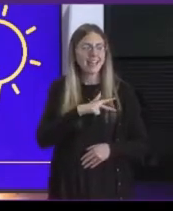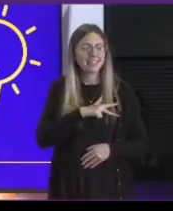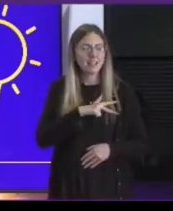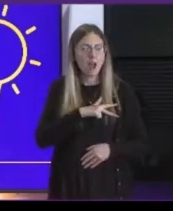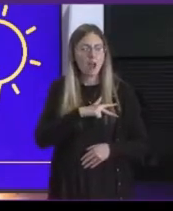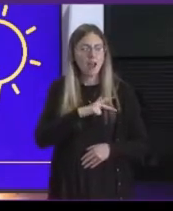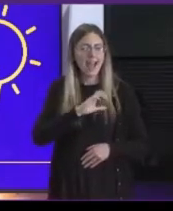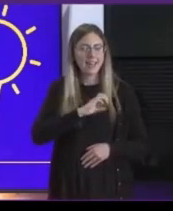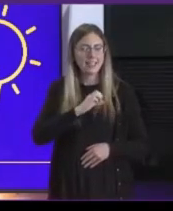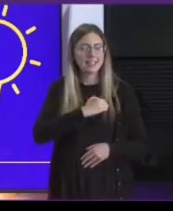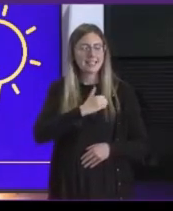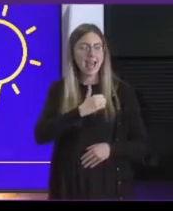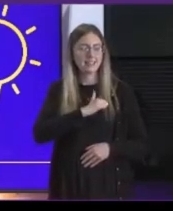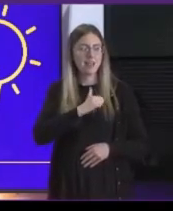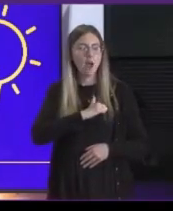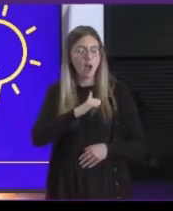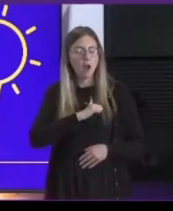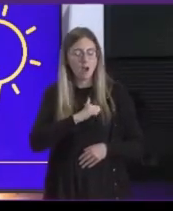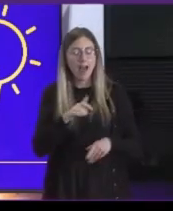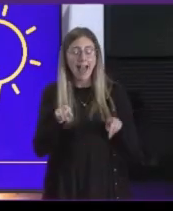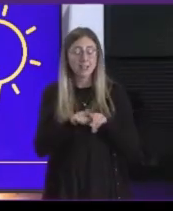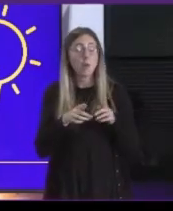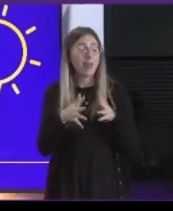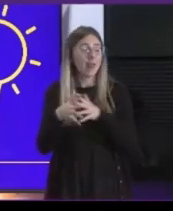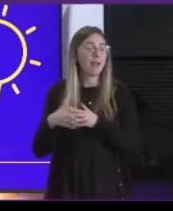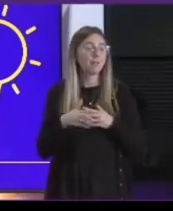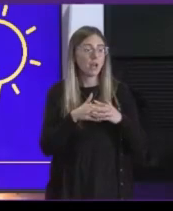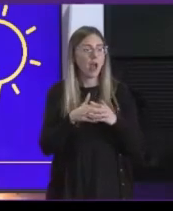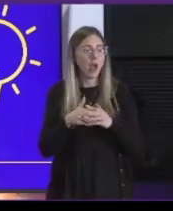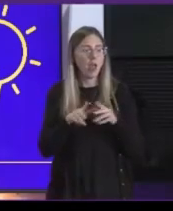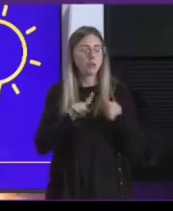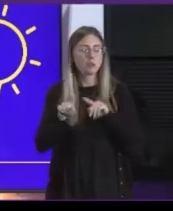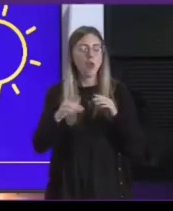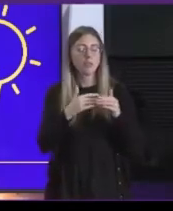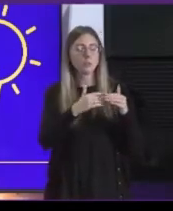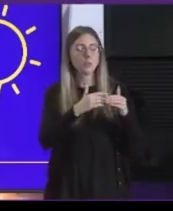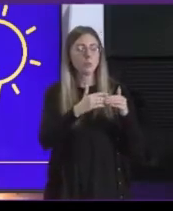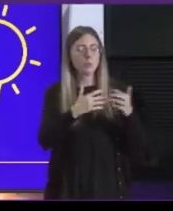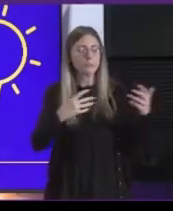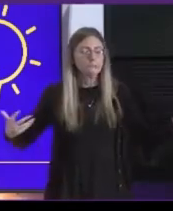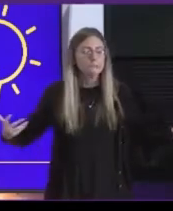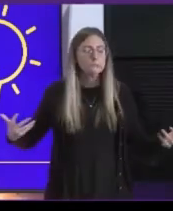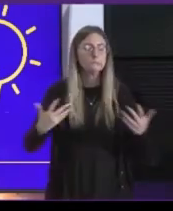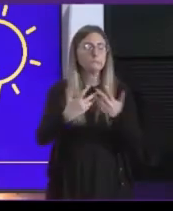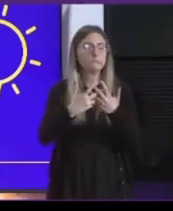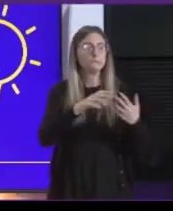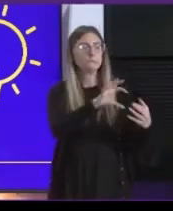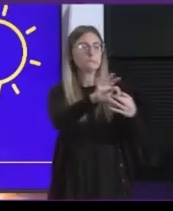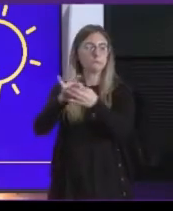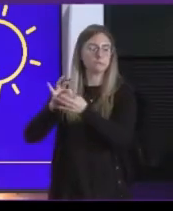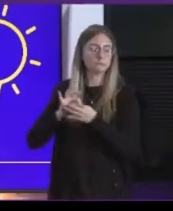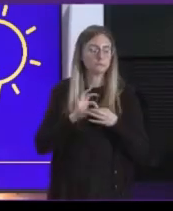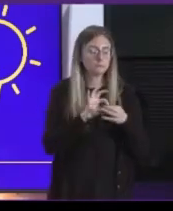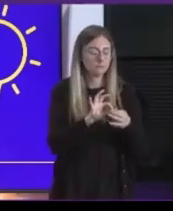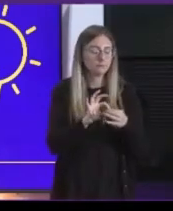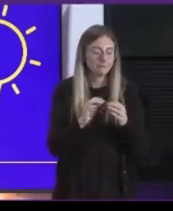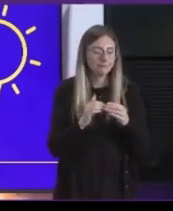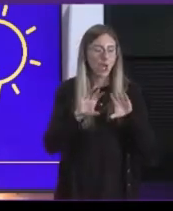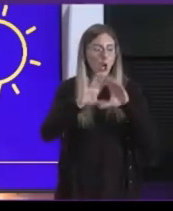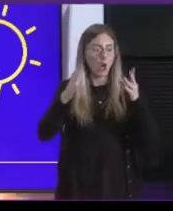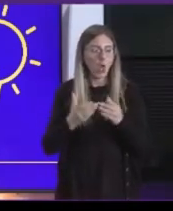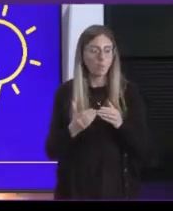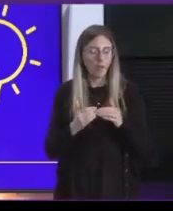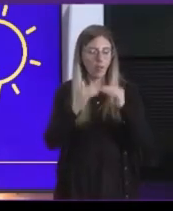has been working with, and also in the US we have been harmonizing. So there is a kind of an embryo of some kind of global standard